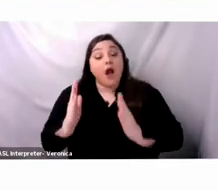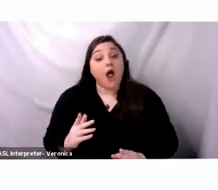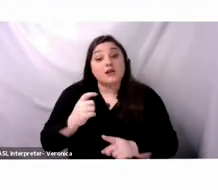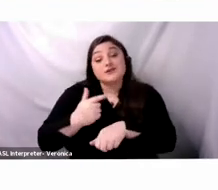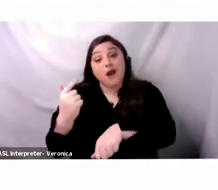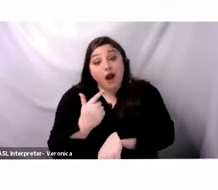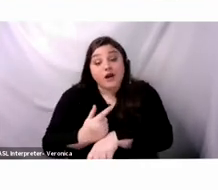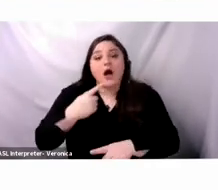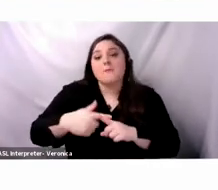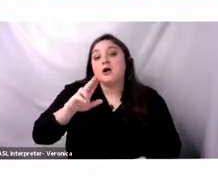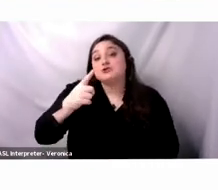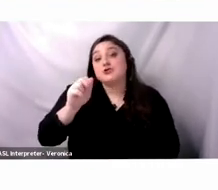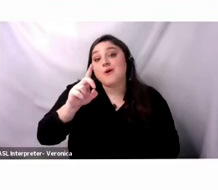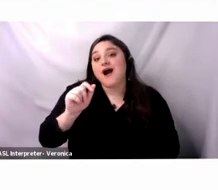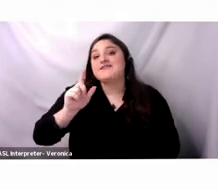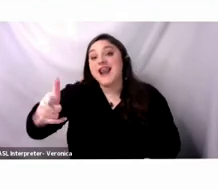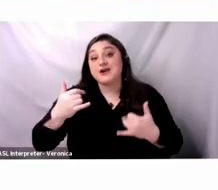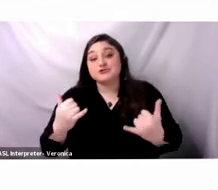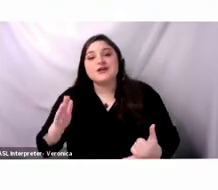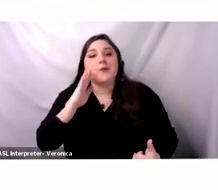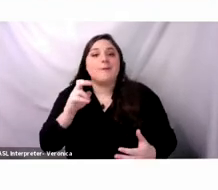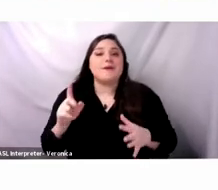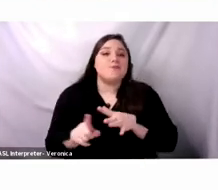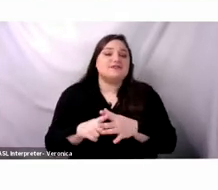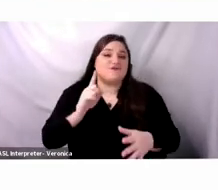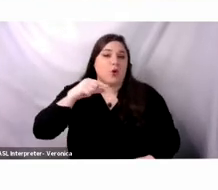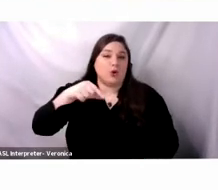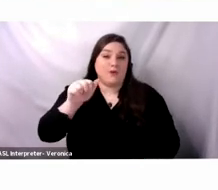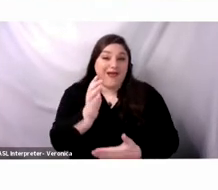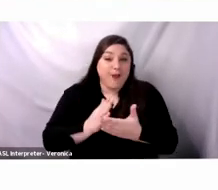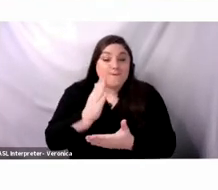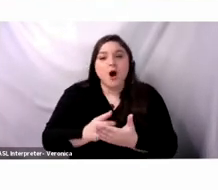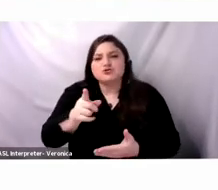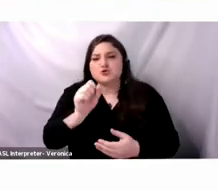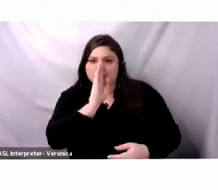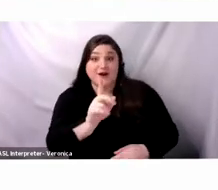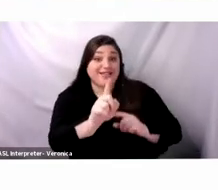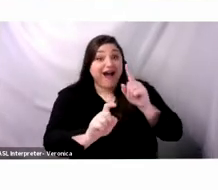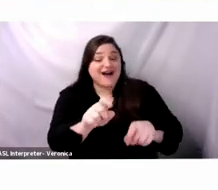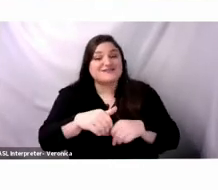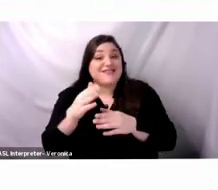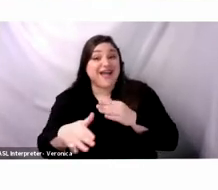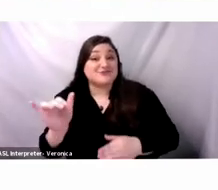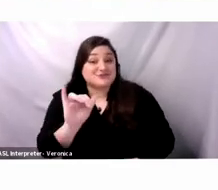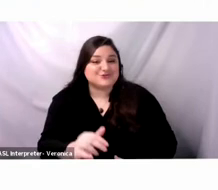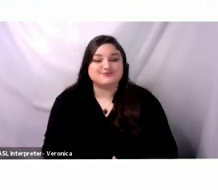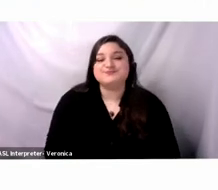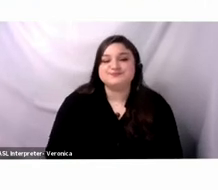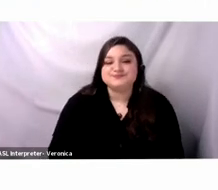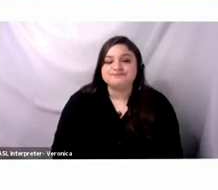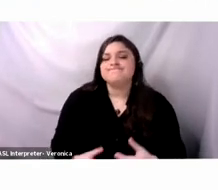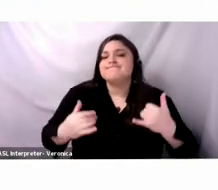join us for the Q&A so you can interact with them directly. So the history of resale, it's becoming